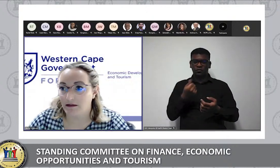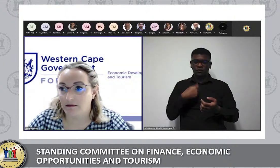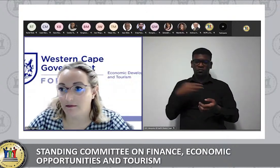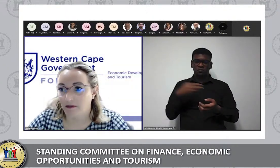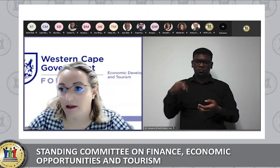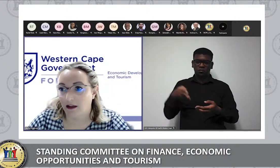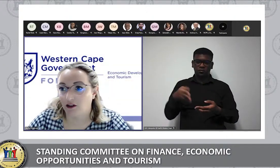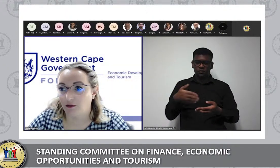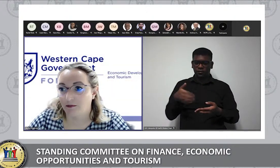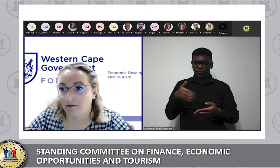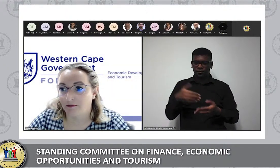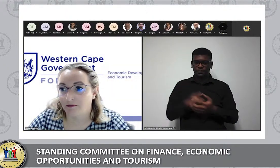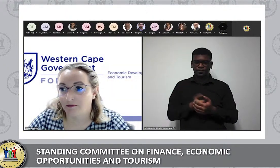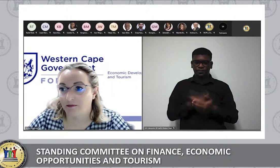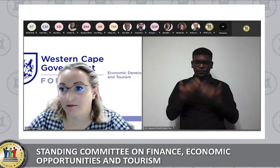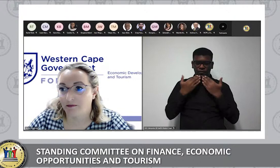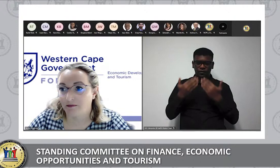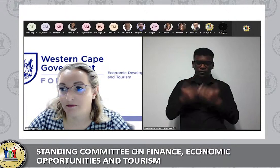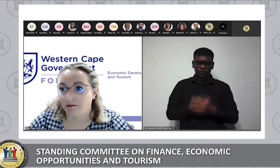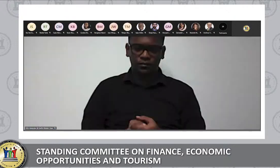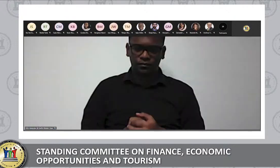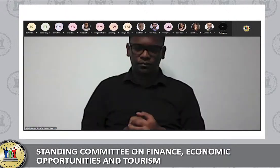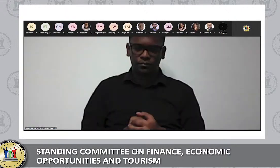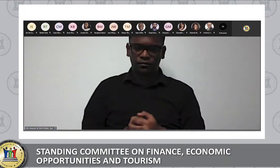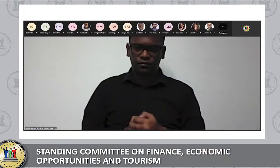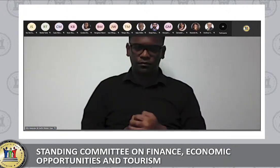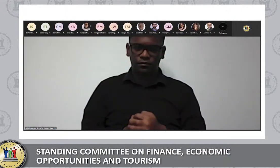the moment. Thank you.